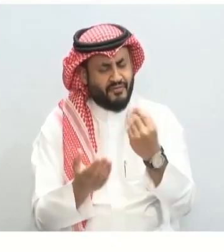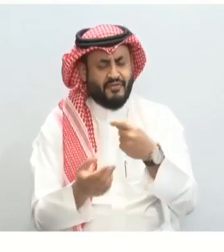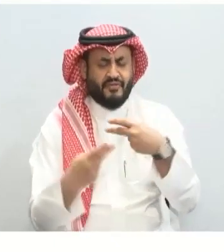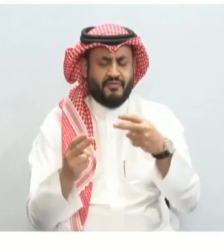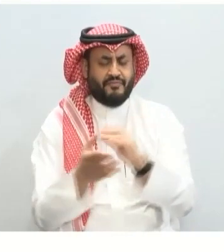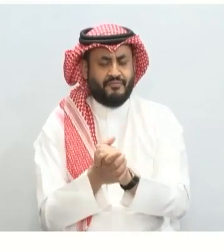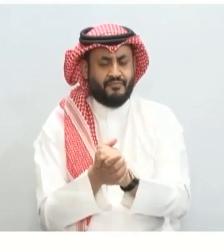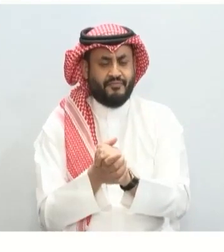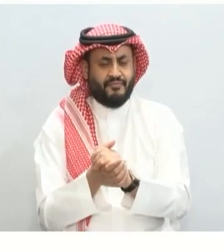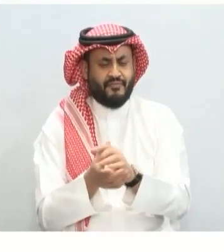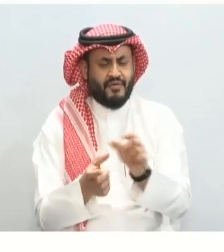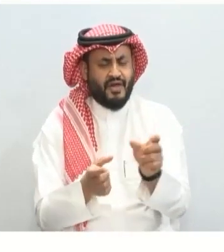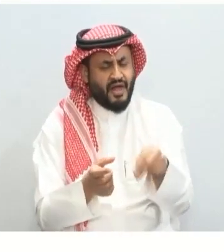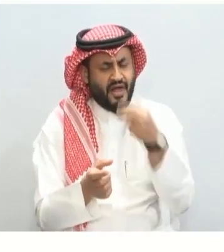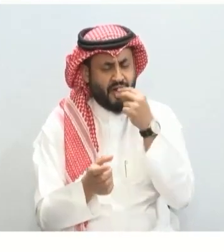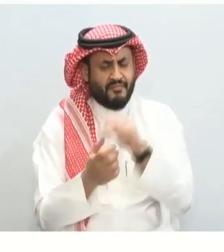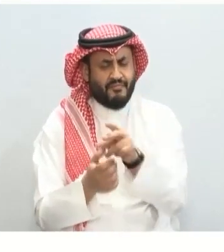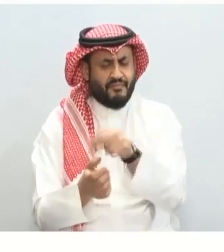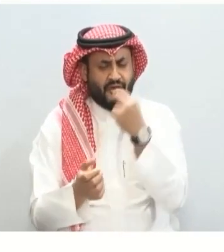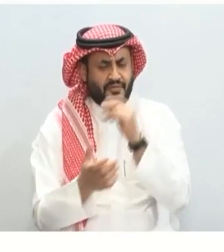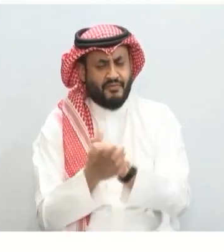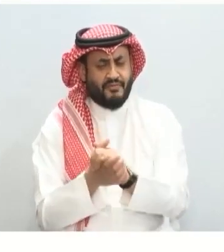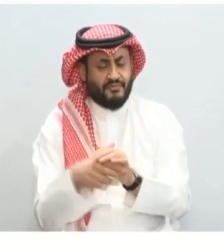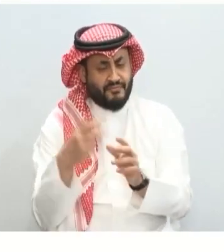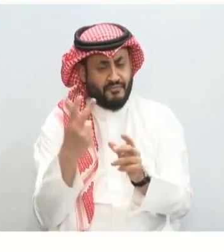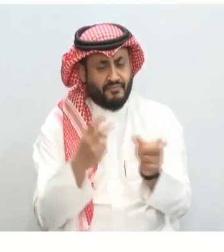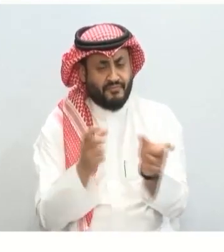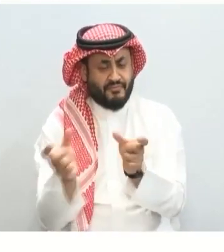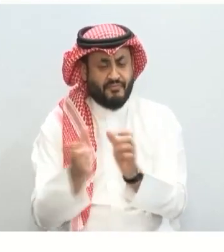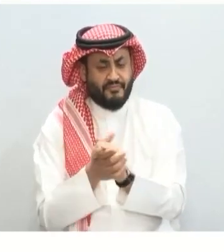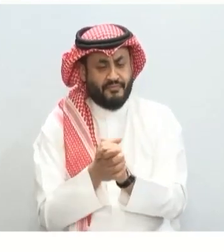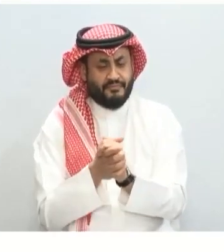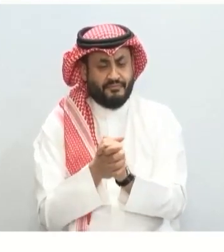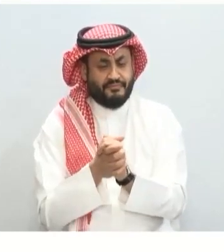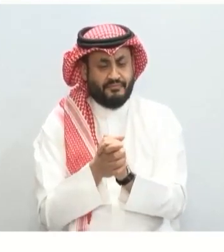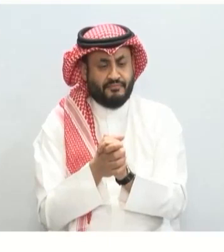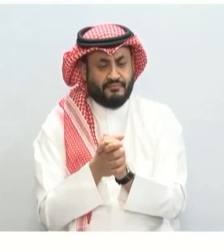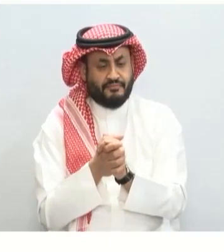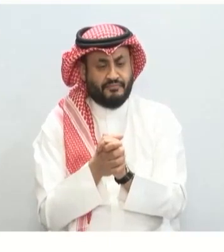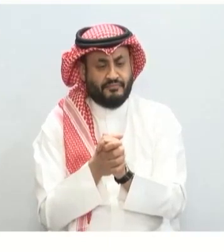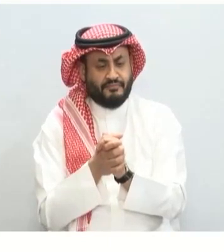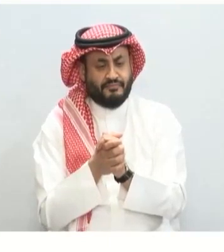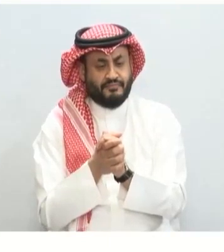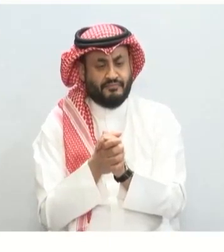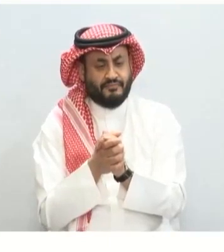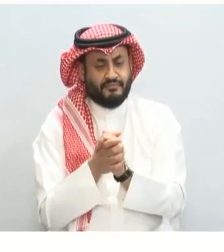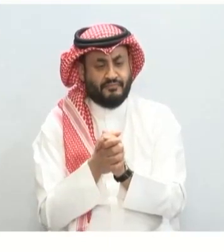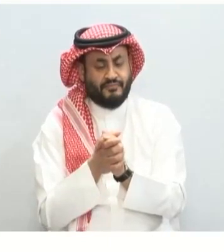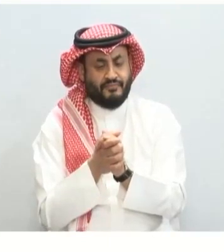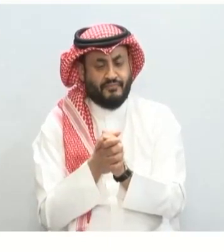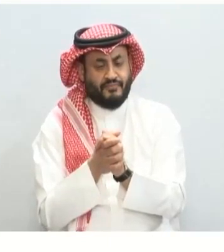right? I'm sure I could fit in a bit of that. And maybe I'll have a bite of cream brulee as well. I have a sweet tooth, you